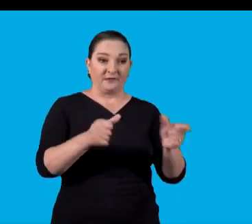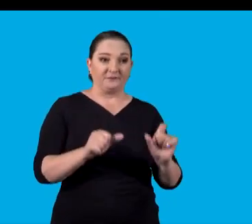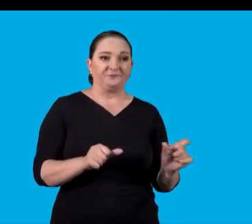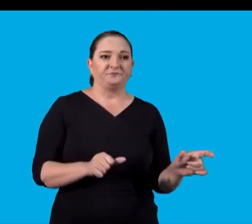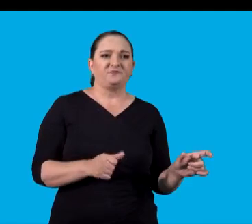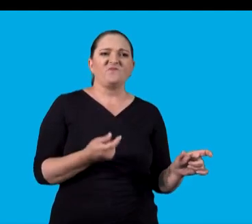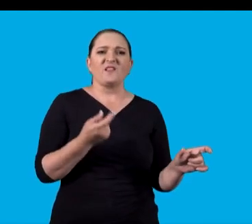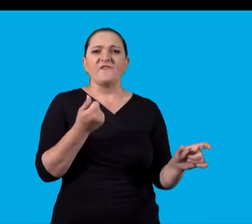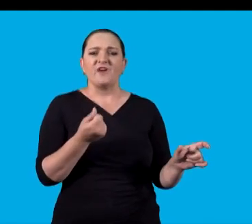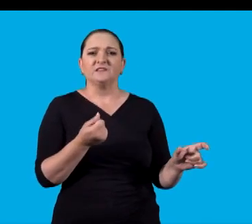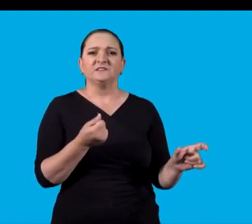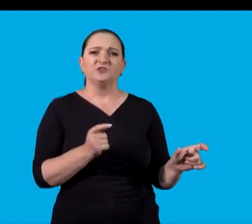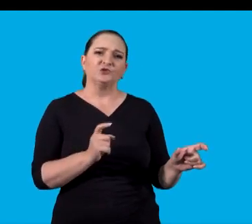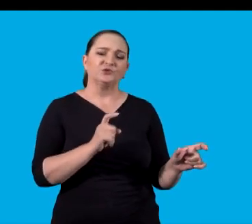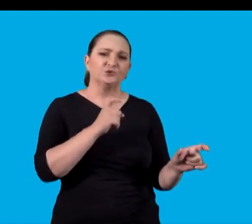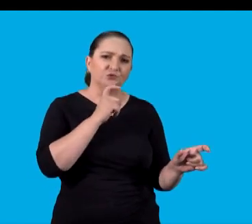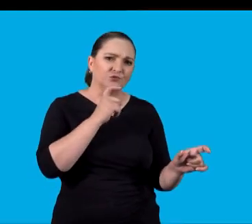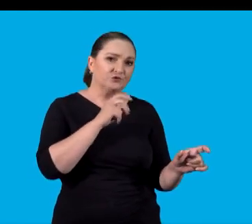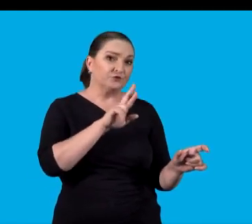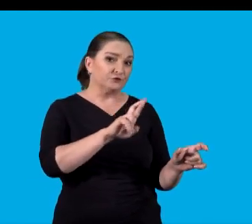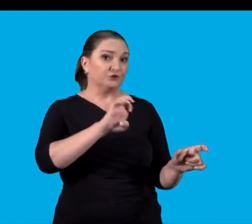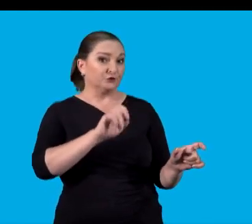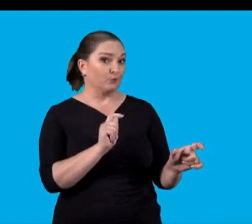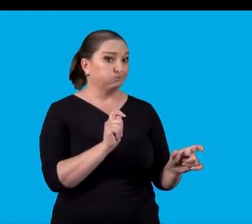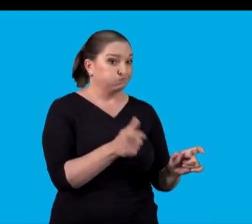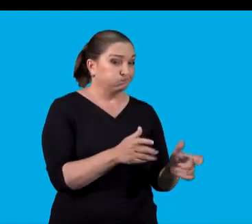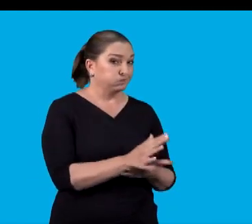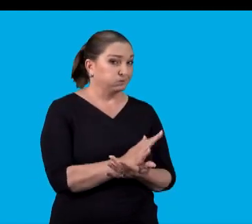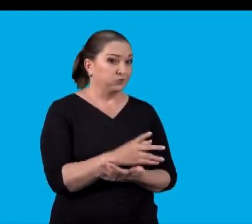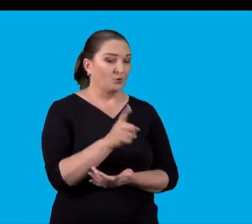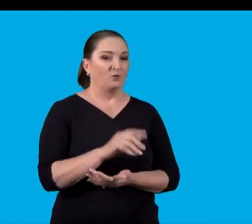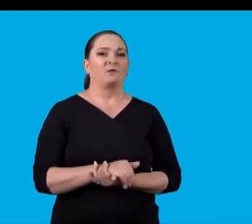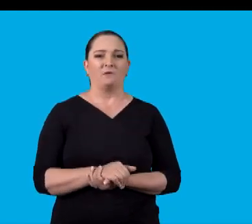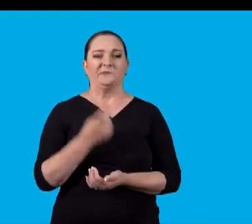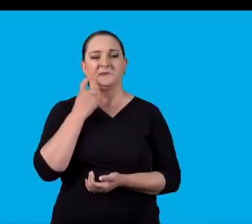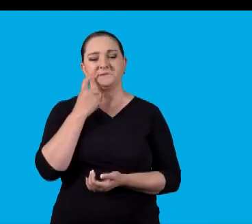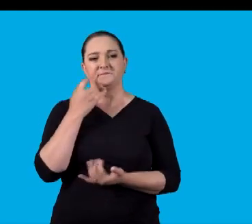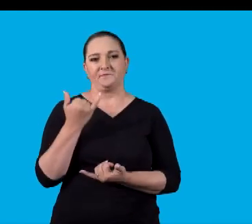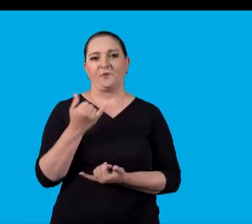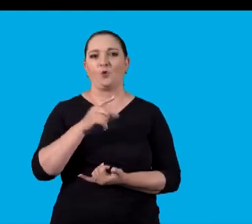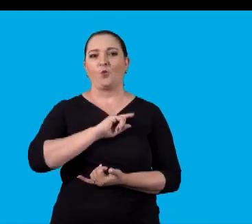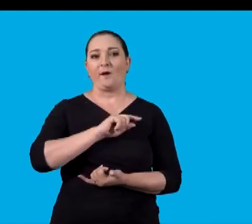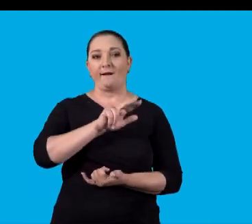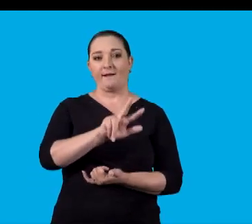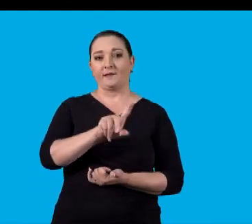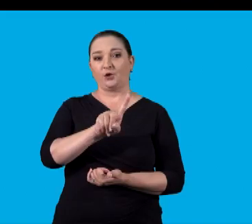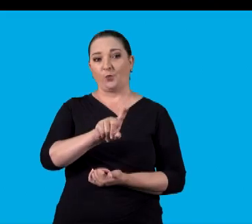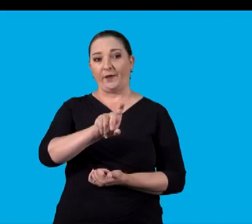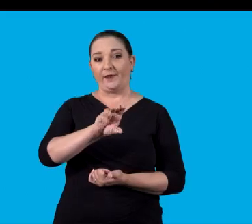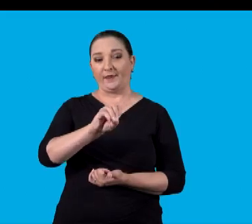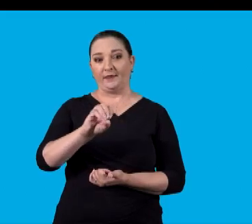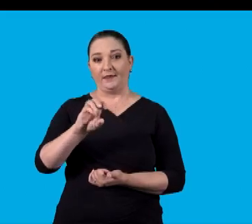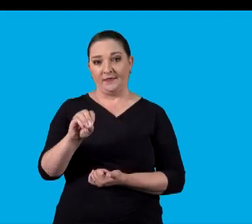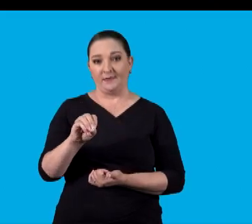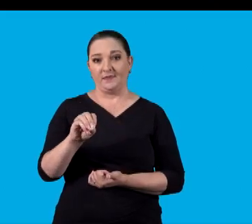now because I can simply say my 81,000, I'm going to get the